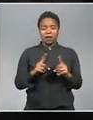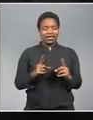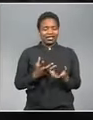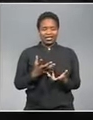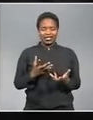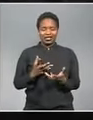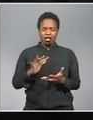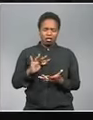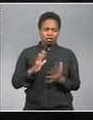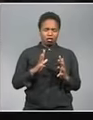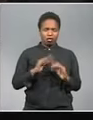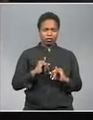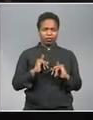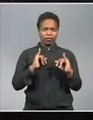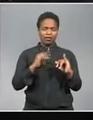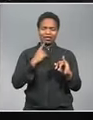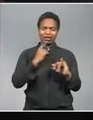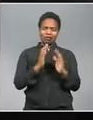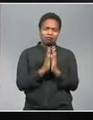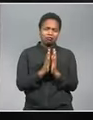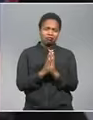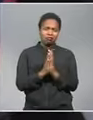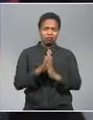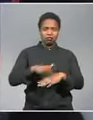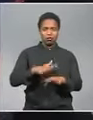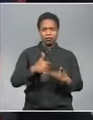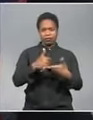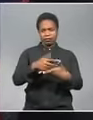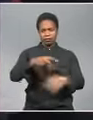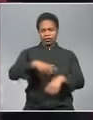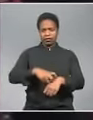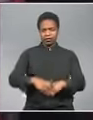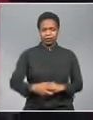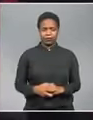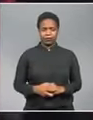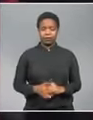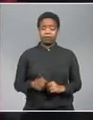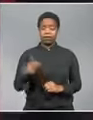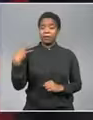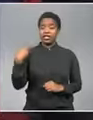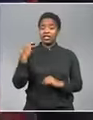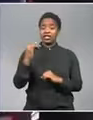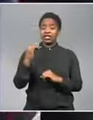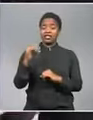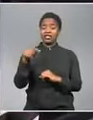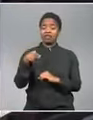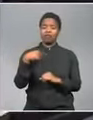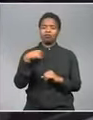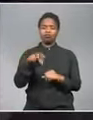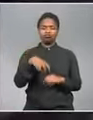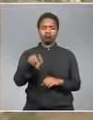the destruction here, it's appealing for more help. Sisulu and Motsepe also traveled to